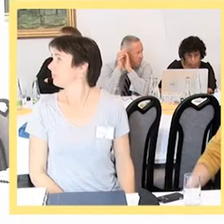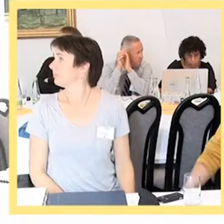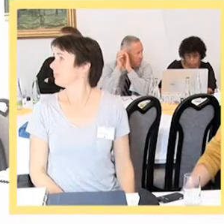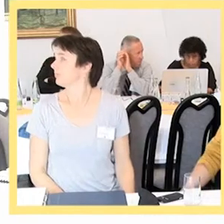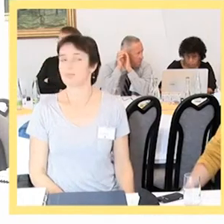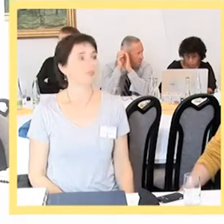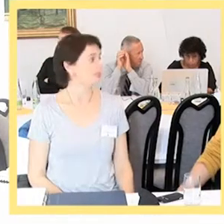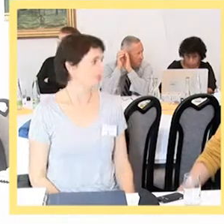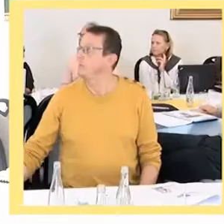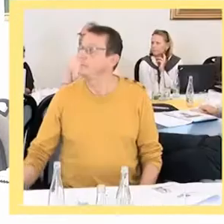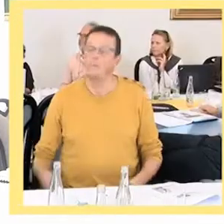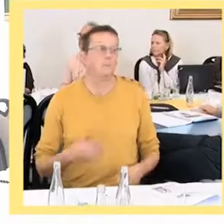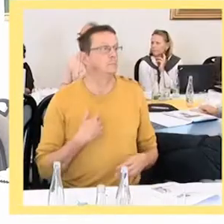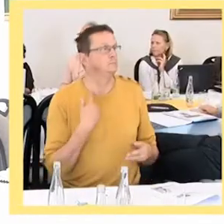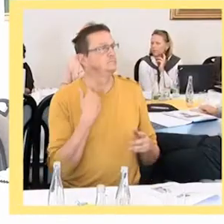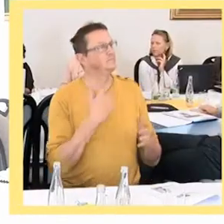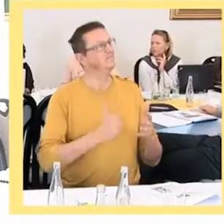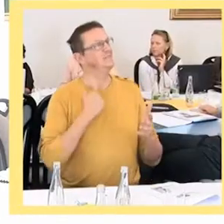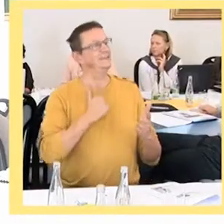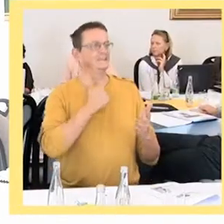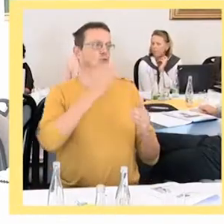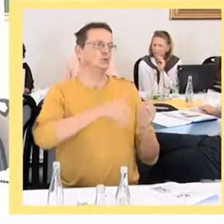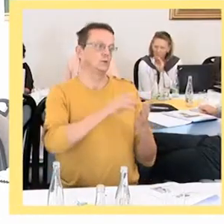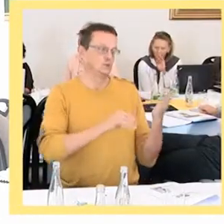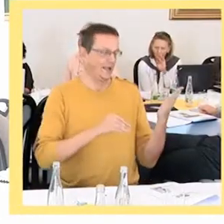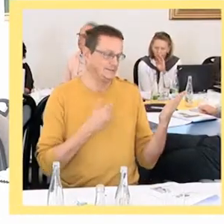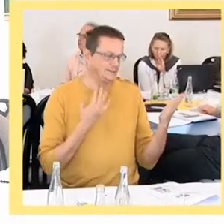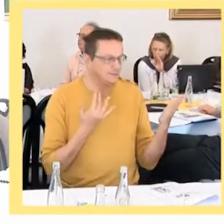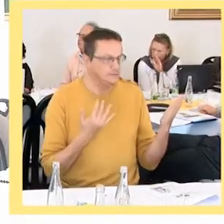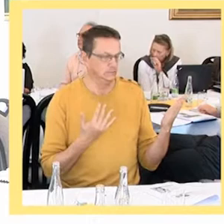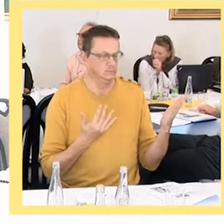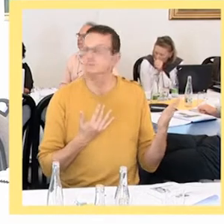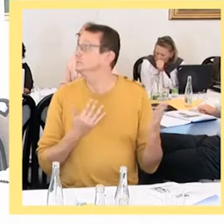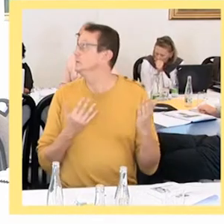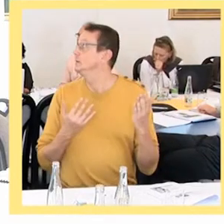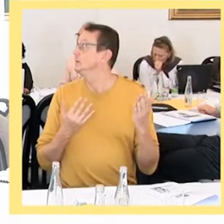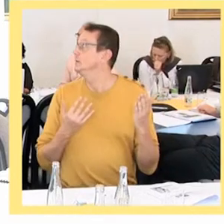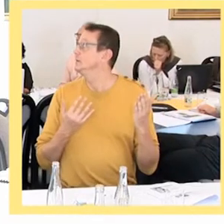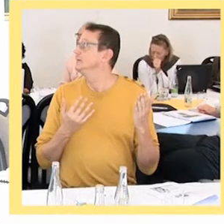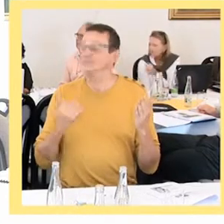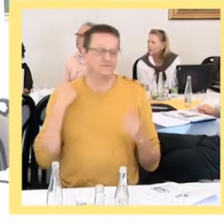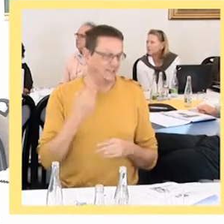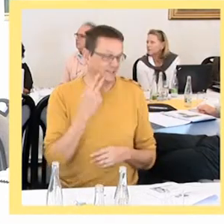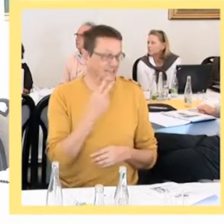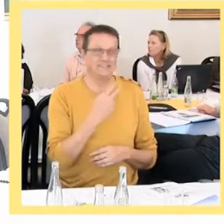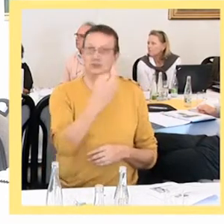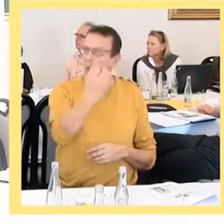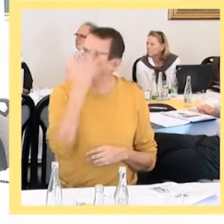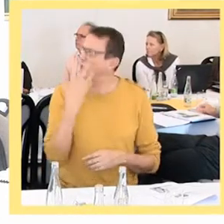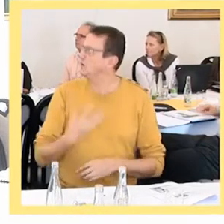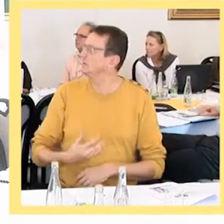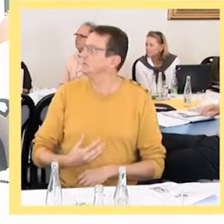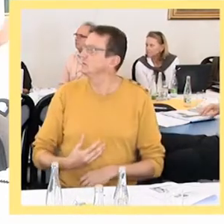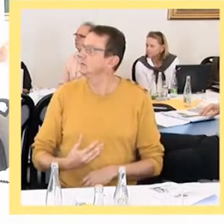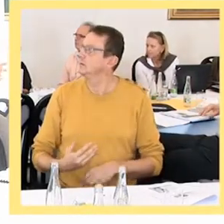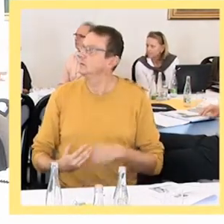So some of the key outputs, which is what I want to really sort of focus on now. I'm sorry, you probably can't see that with the sun coming in.